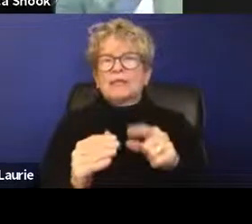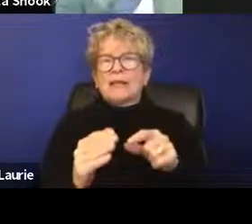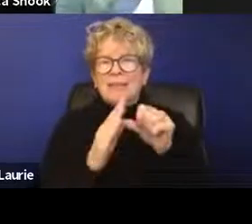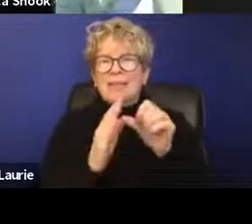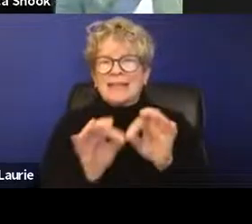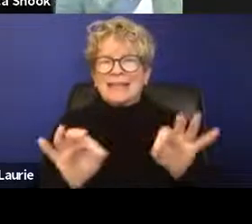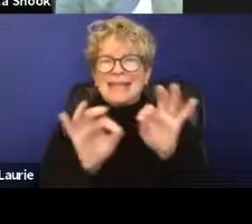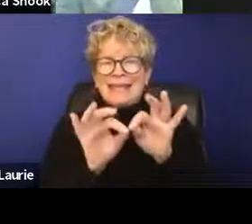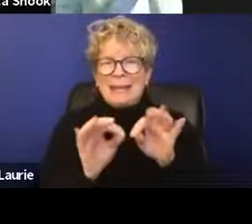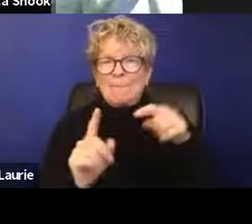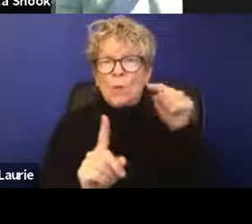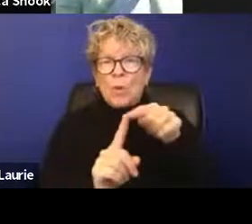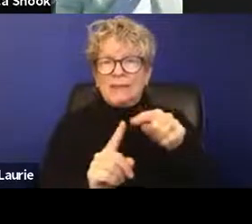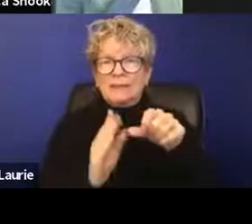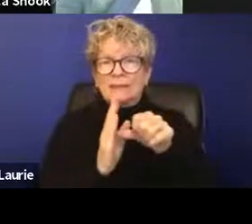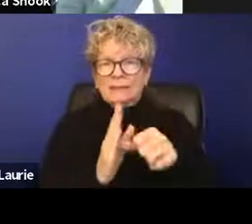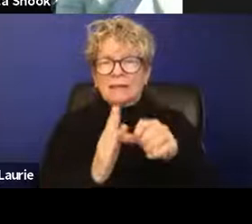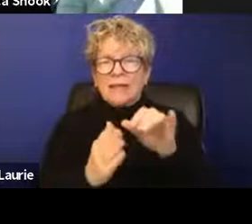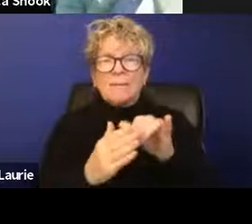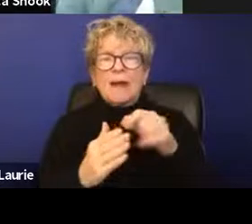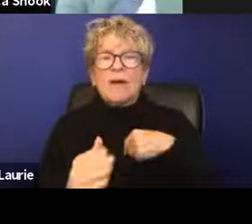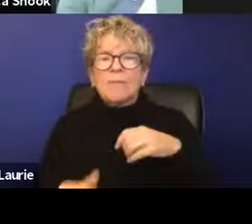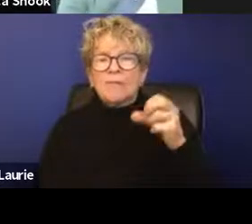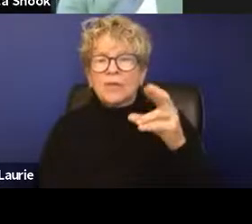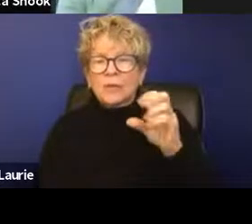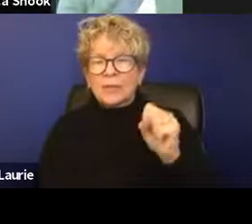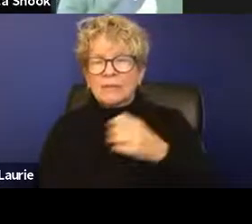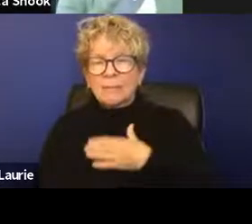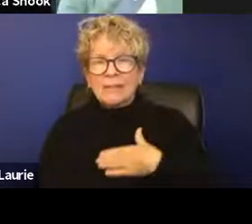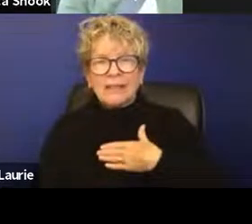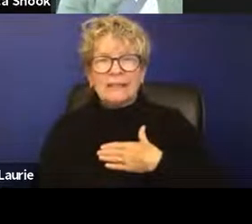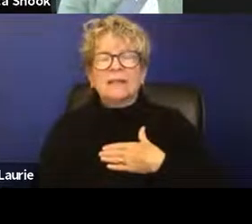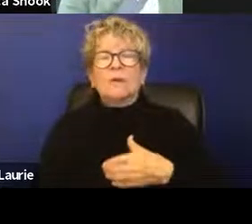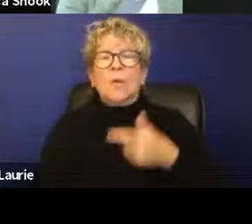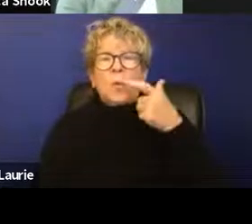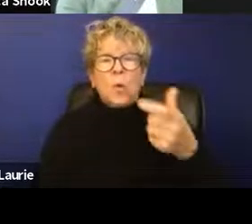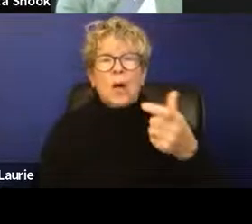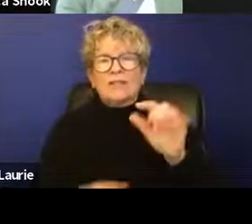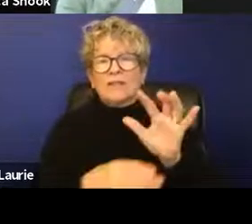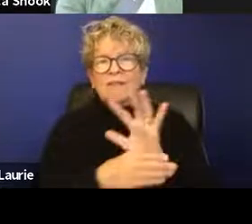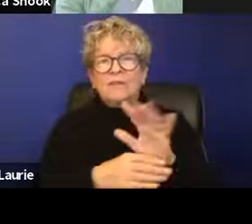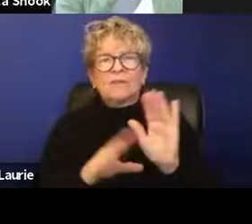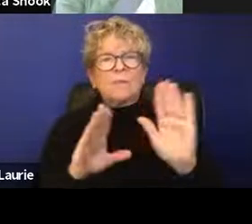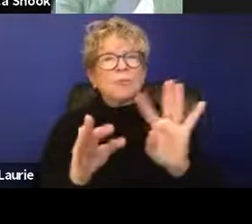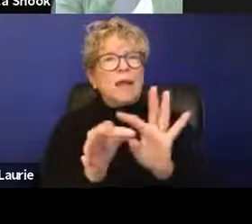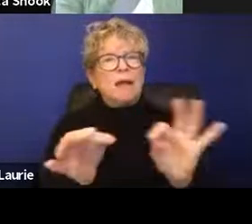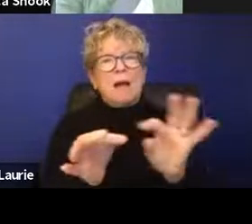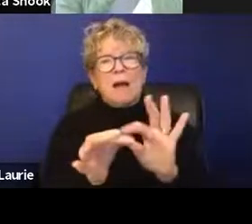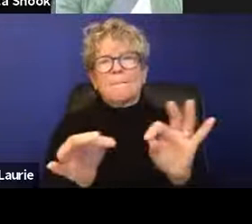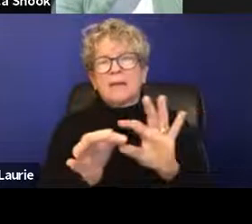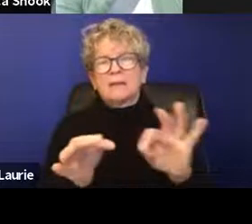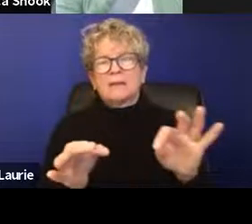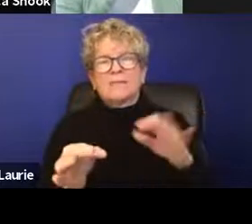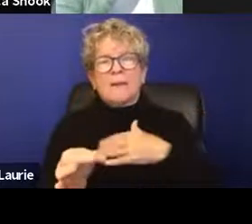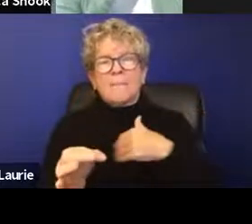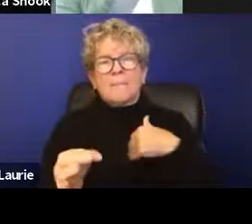do get a chance, CRIS committee, please watch the video when it's posted. There were some really great comments from our members of the community, but of course we'll